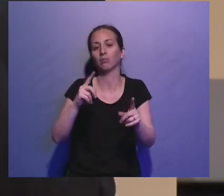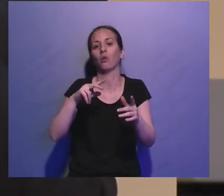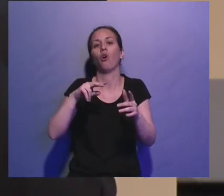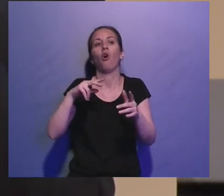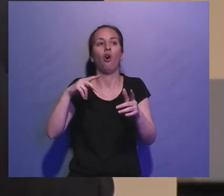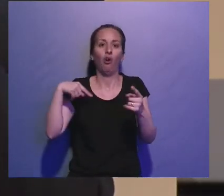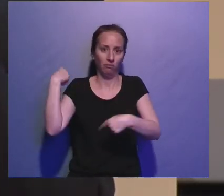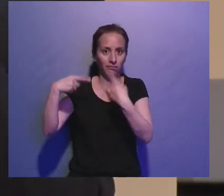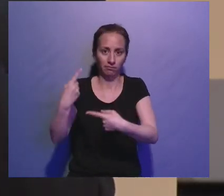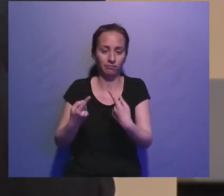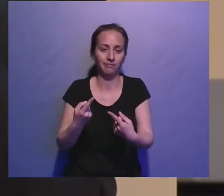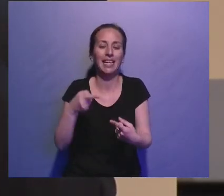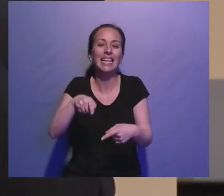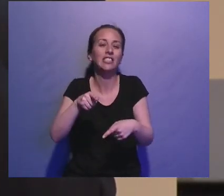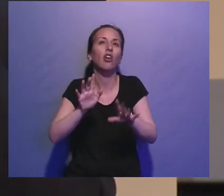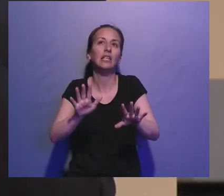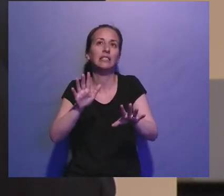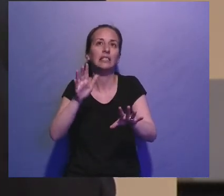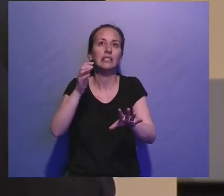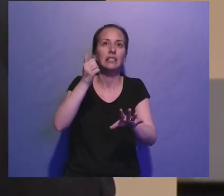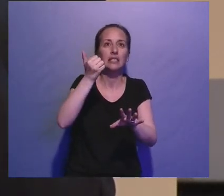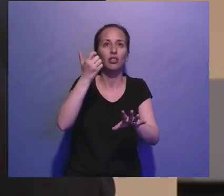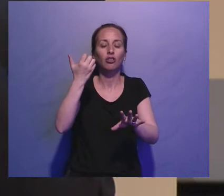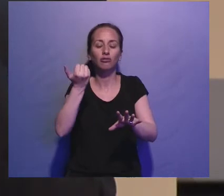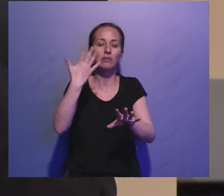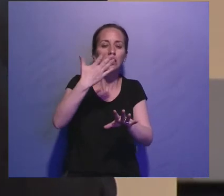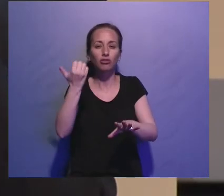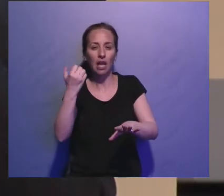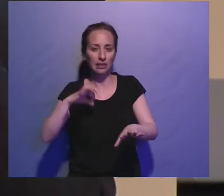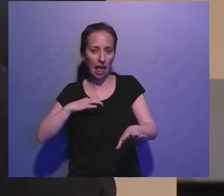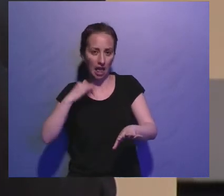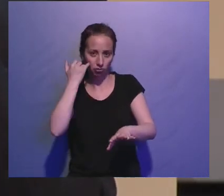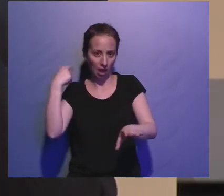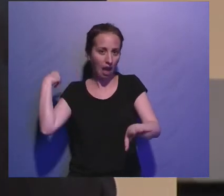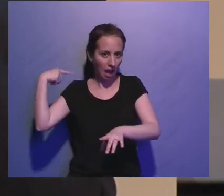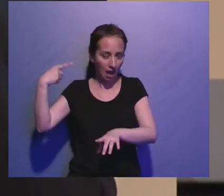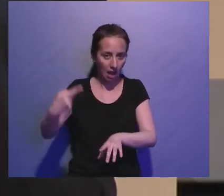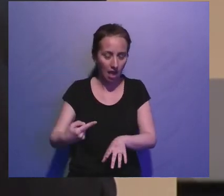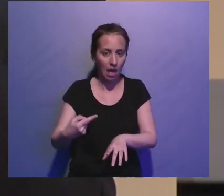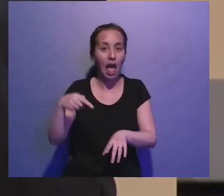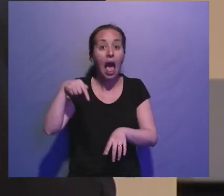unfortunately, as a result of all the problems we faced in the last 5 years,